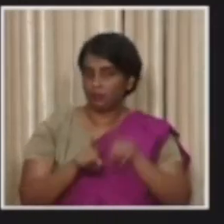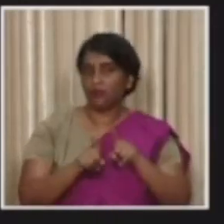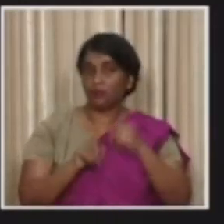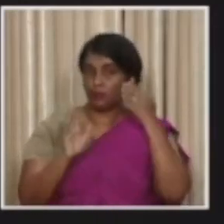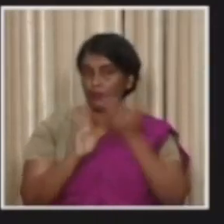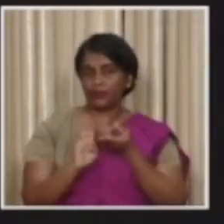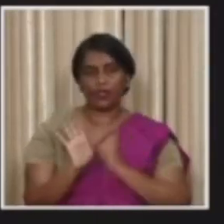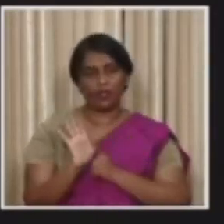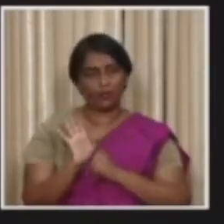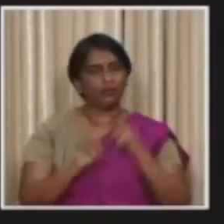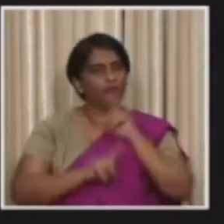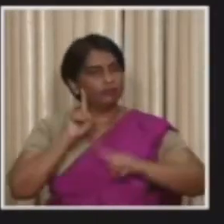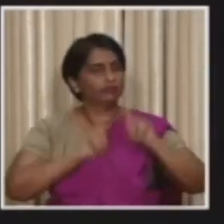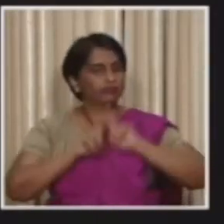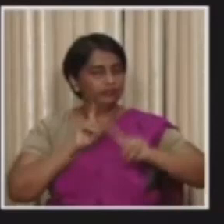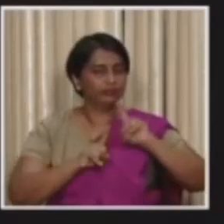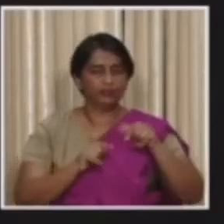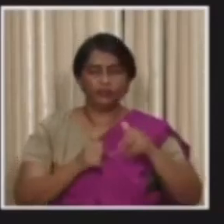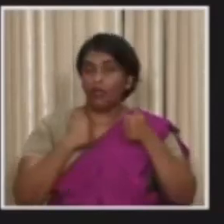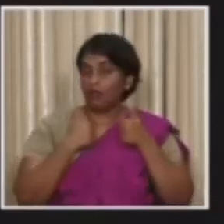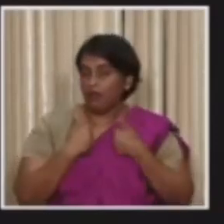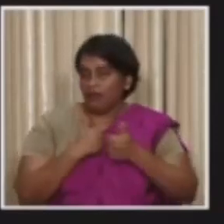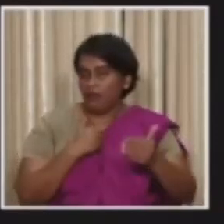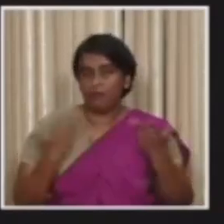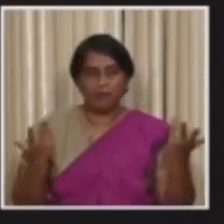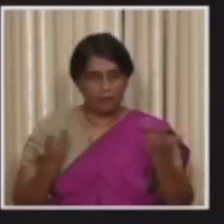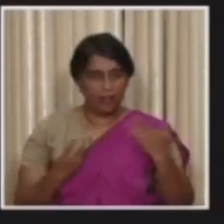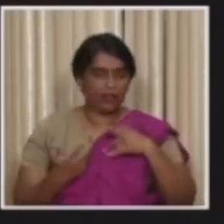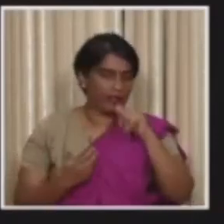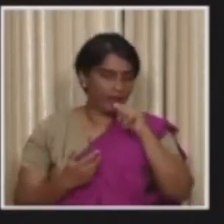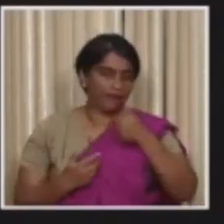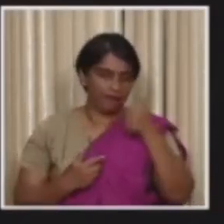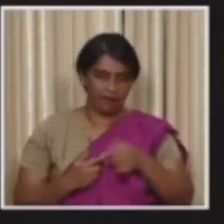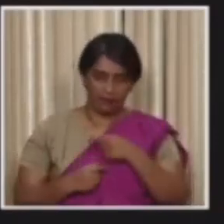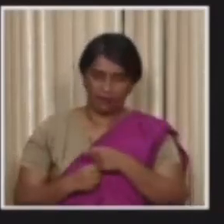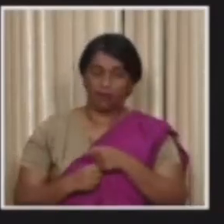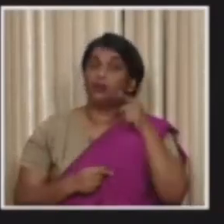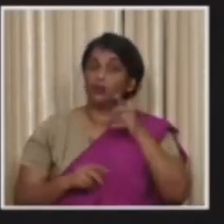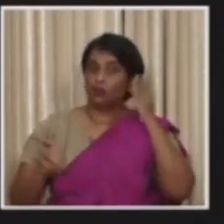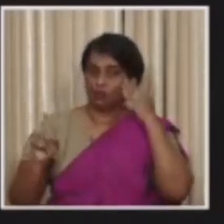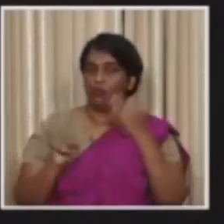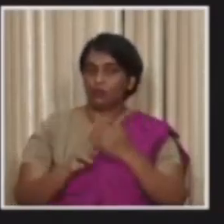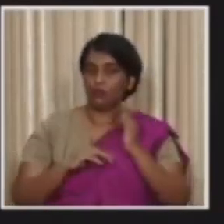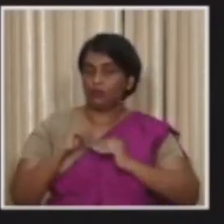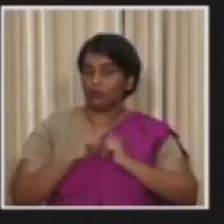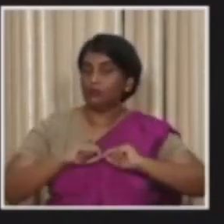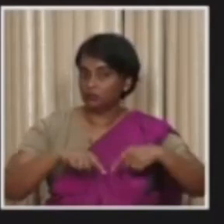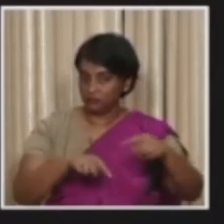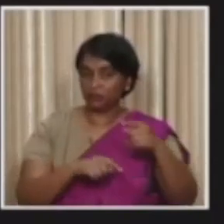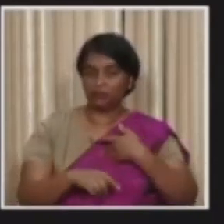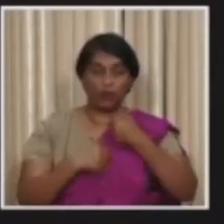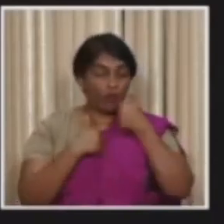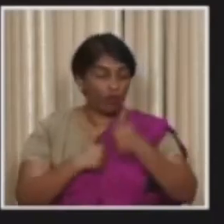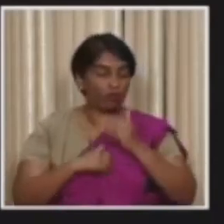pilibandawa hamadama katha karakara indala hariyanne naha. Kene kita wedagath wana atharama e sambandhayen katiyutu kirimeedi wada